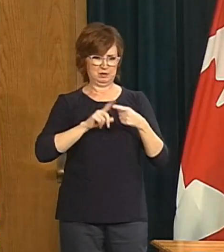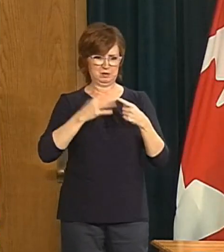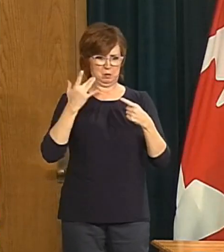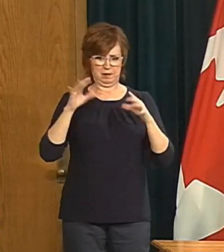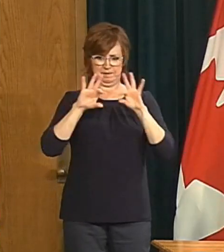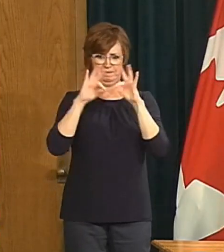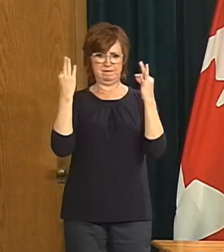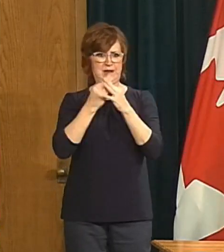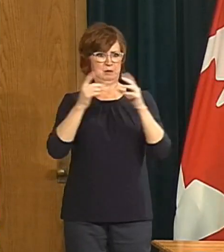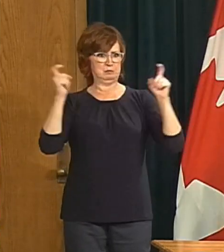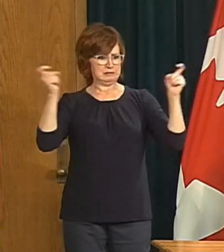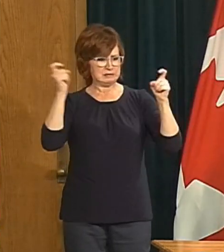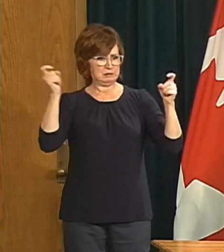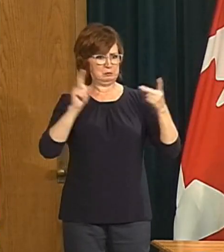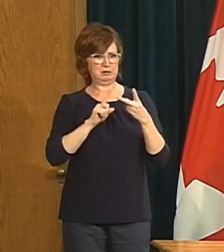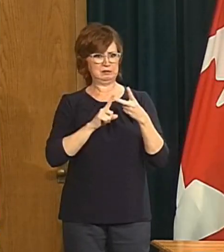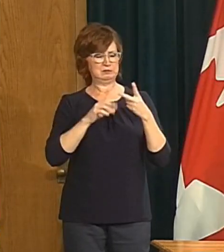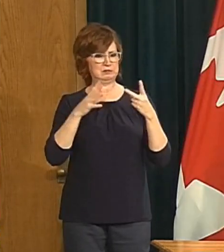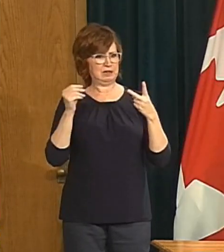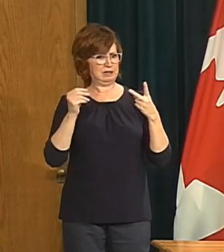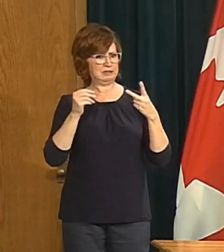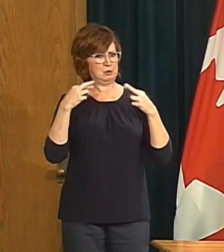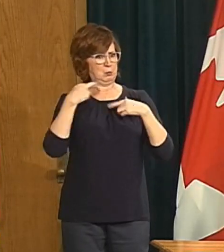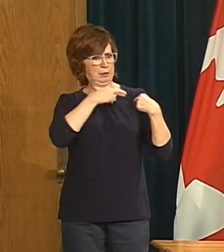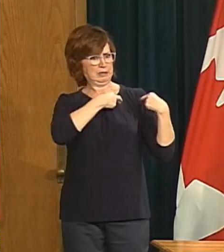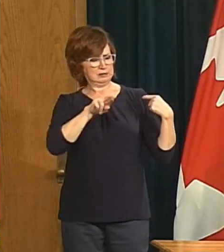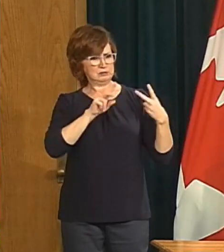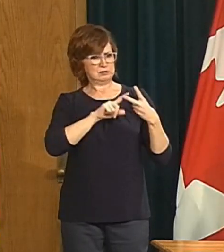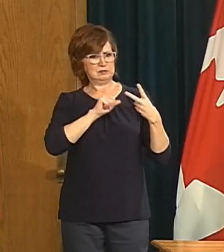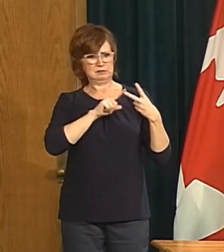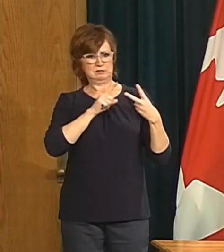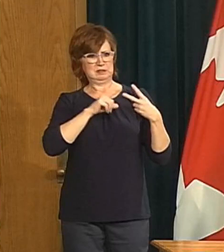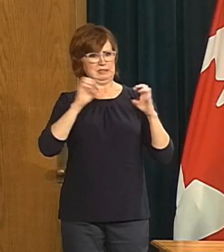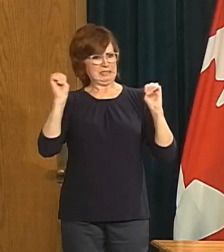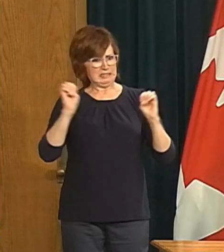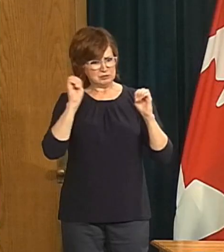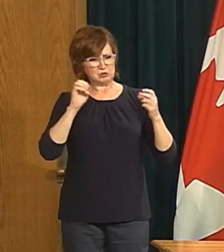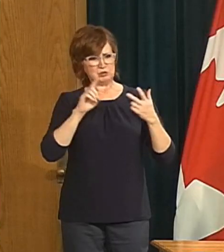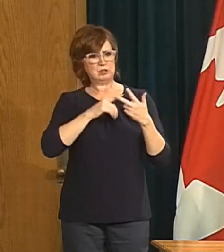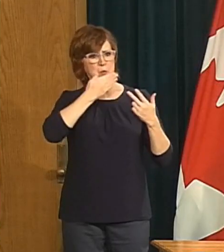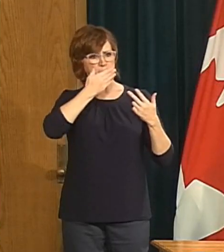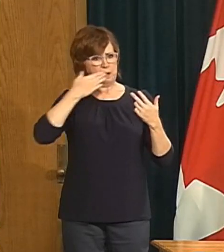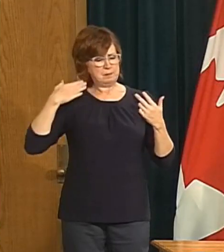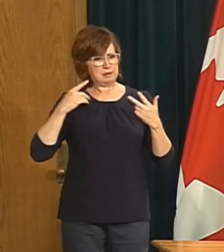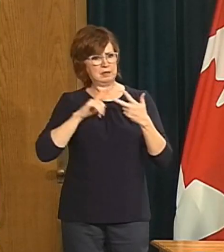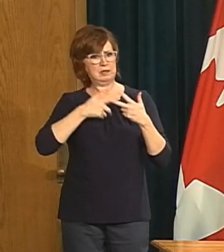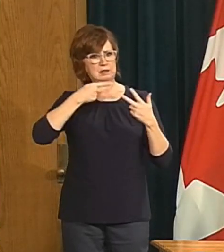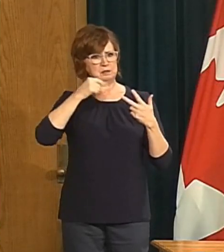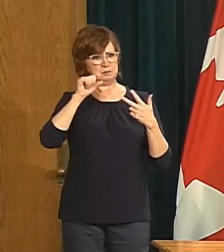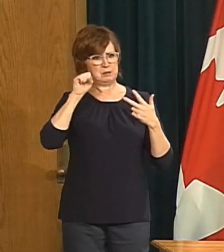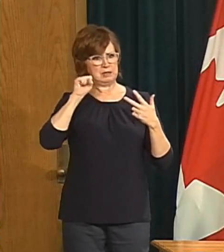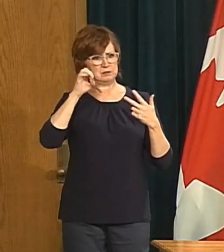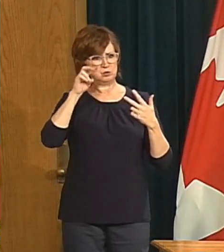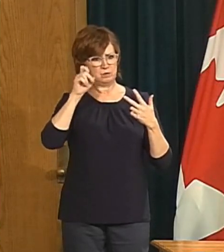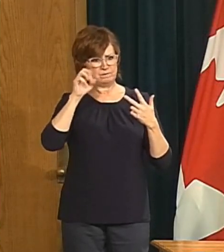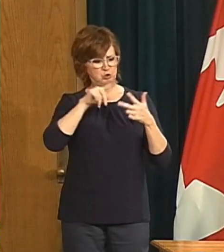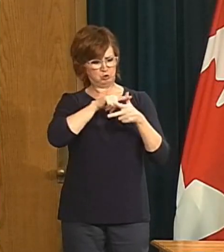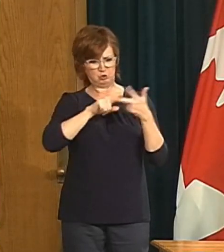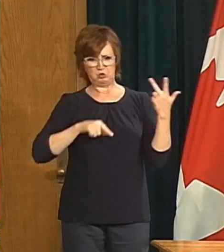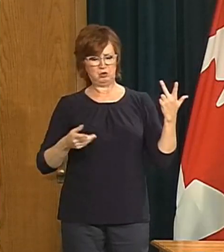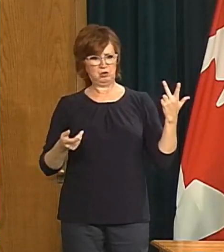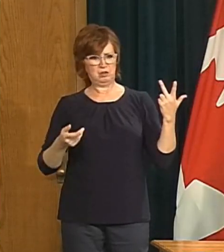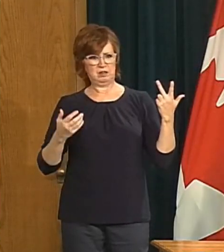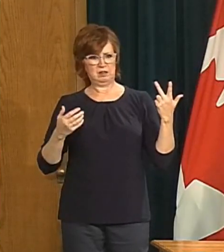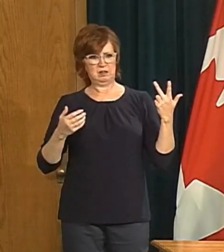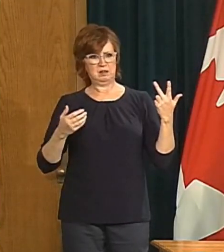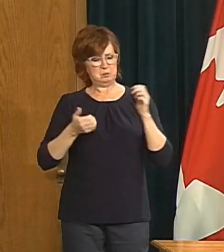quite frankly, times like Easter and Ramadan and Passover. But I would just once again say thank you to the